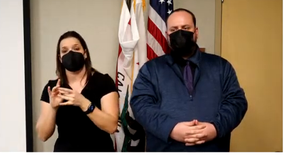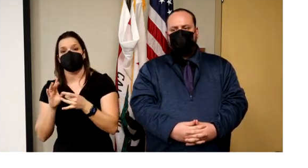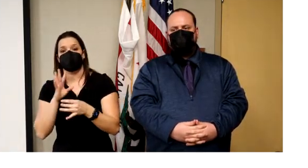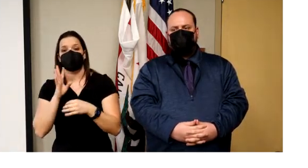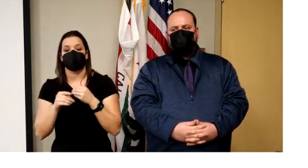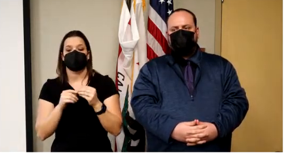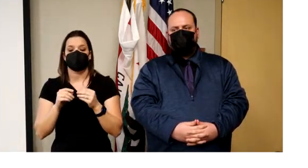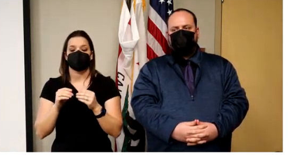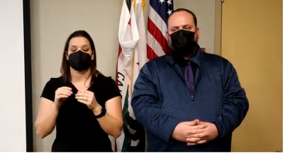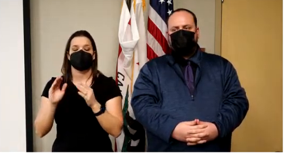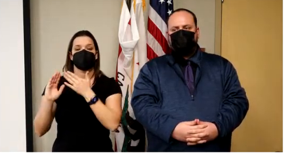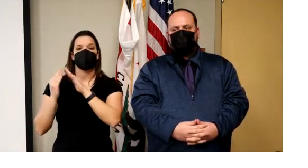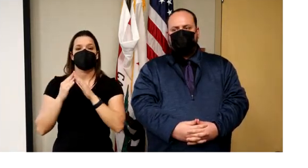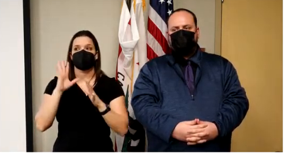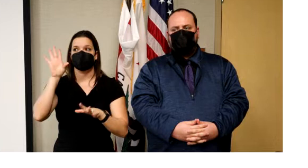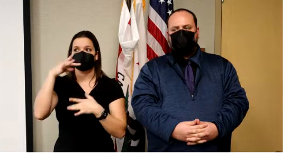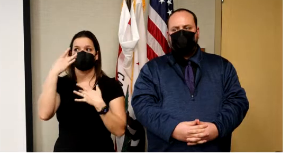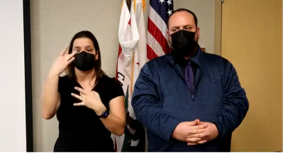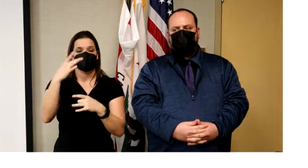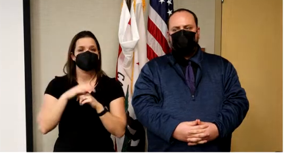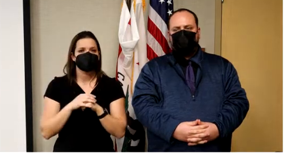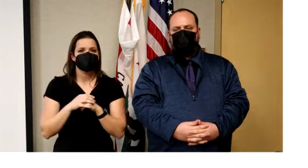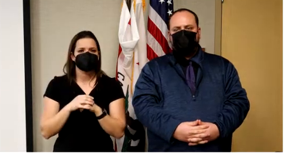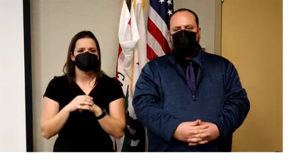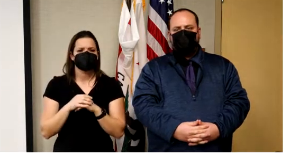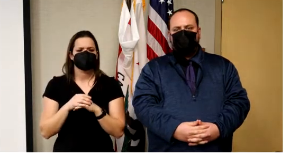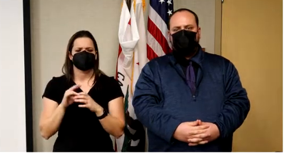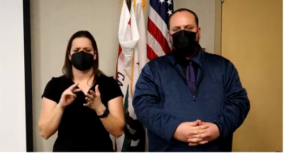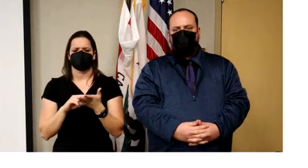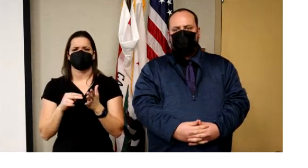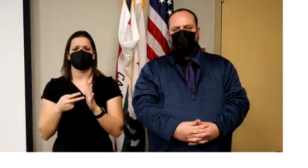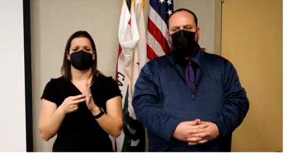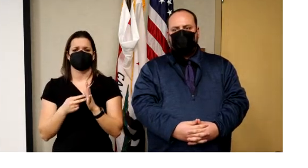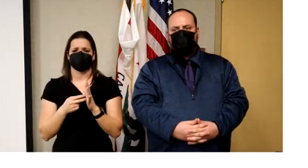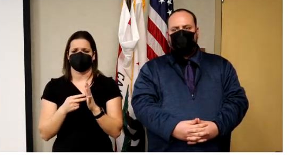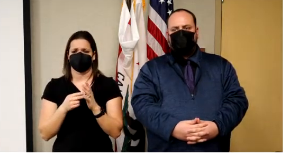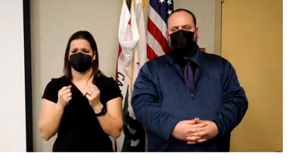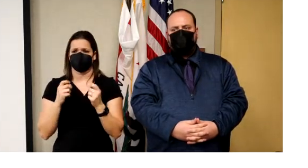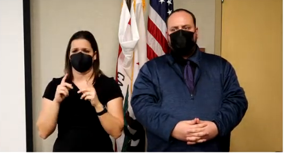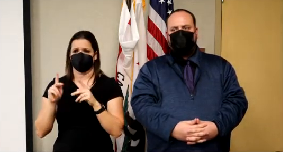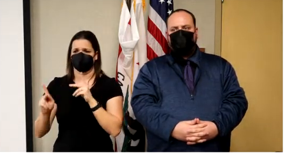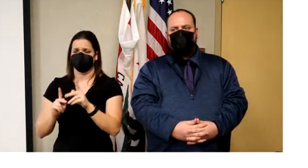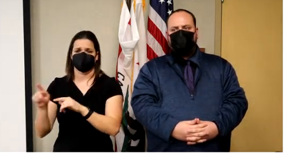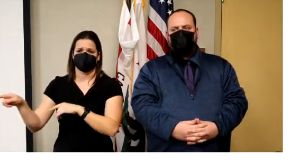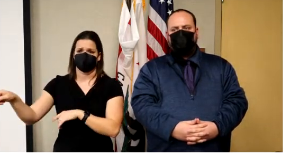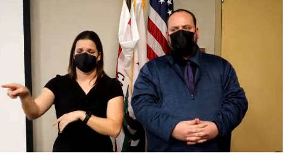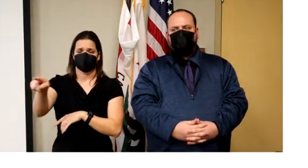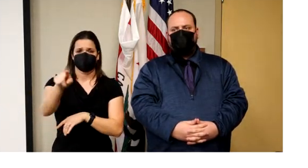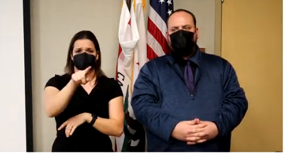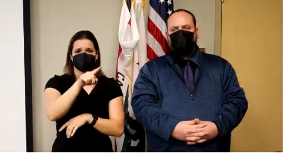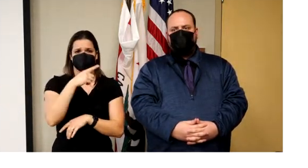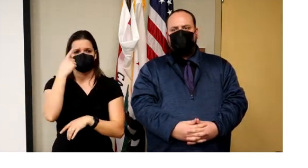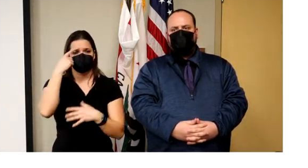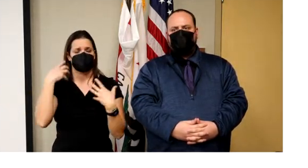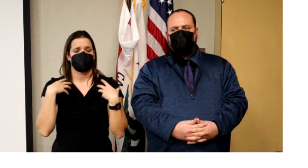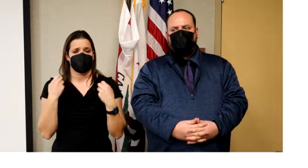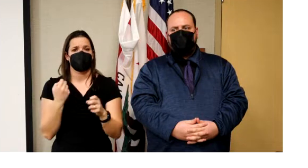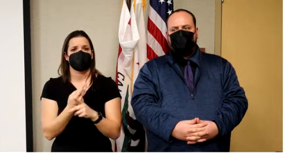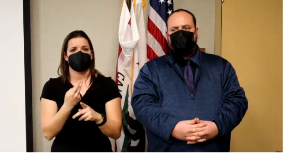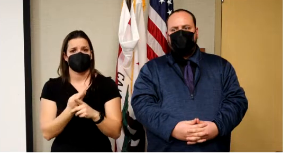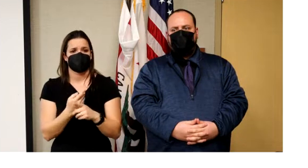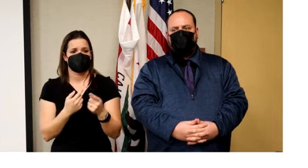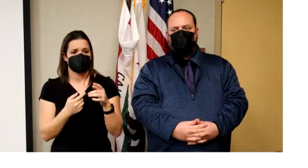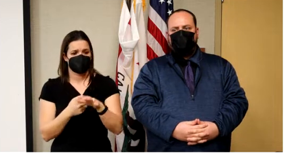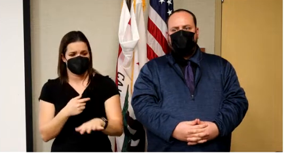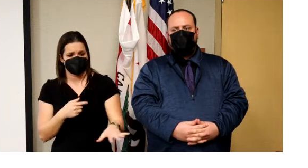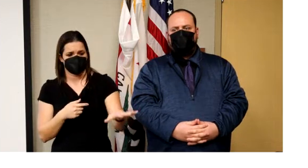interest. And communities of interest kind of means all things to all people. You're a healthcare district, right? And so you might look at locations